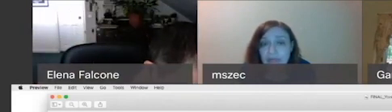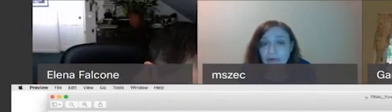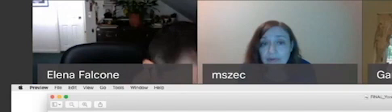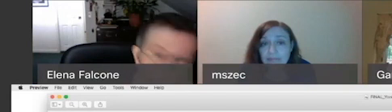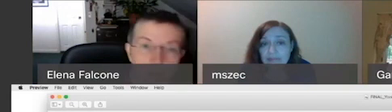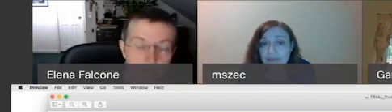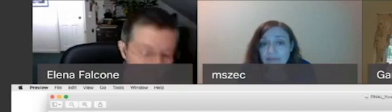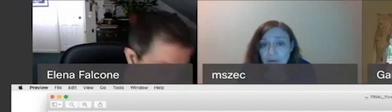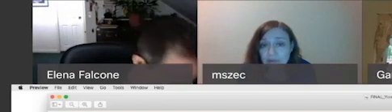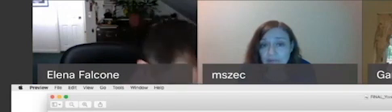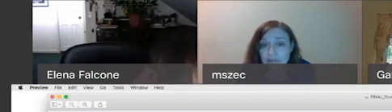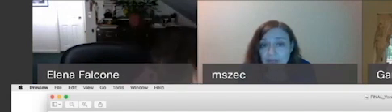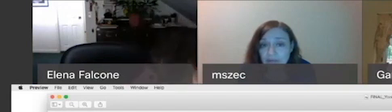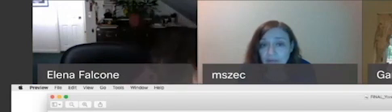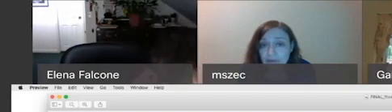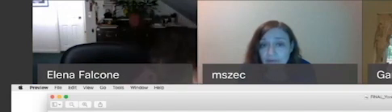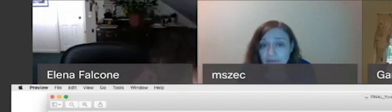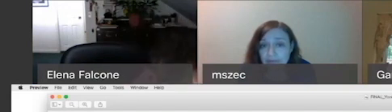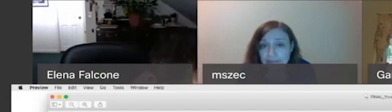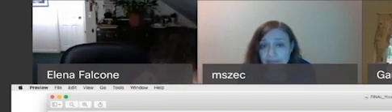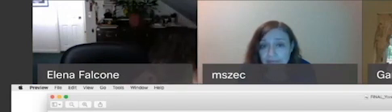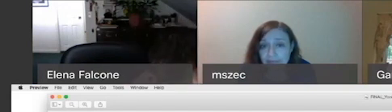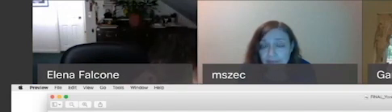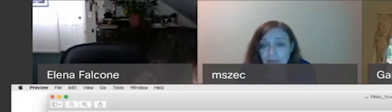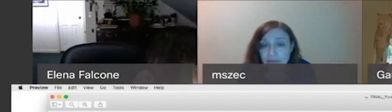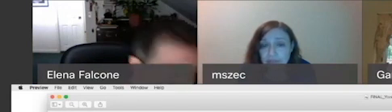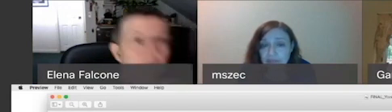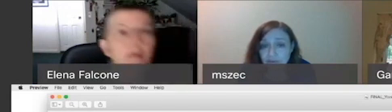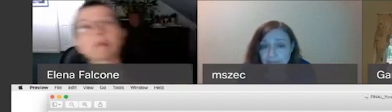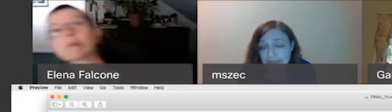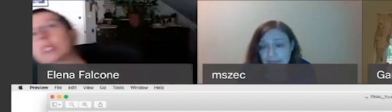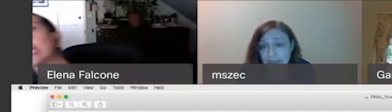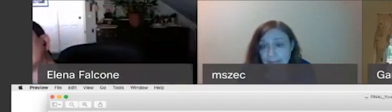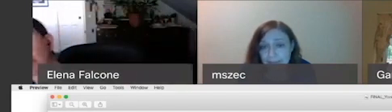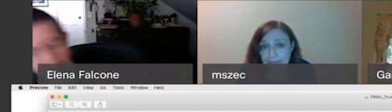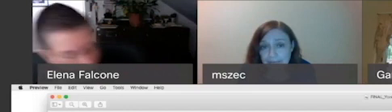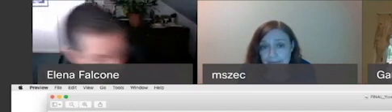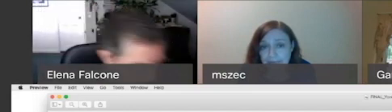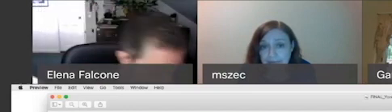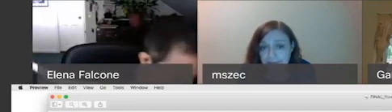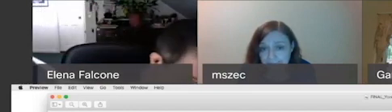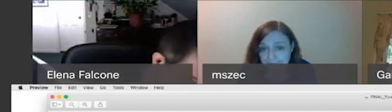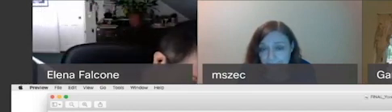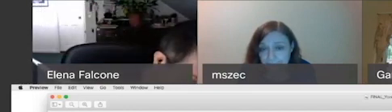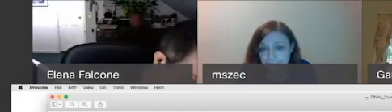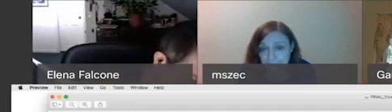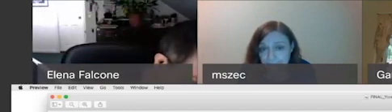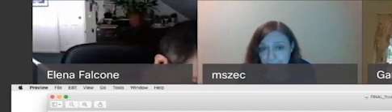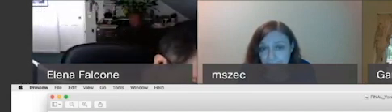the landlord must give notice of a non-renewal for a lease, including terminating a month-to-month